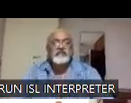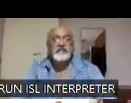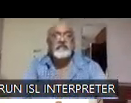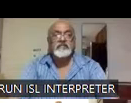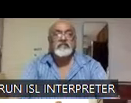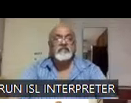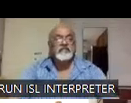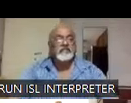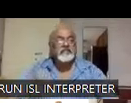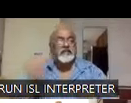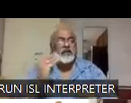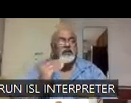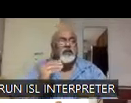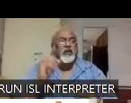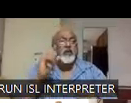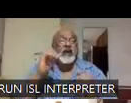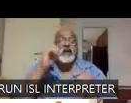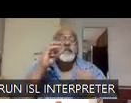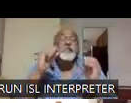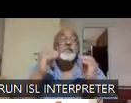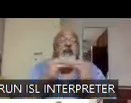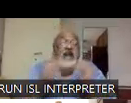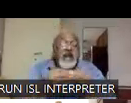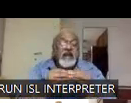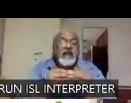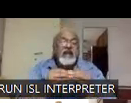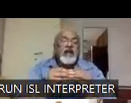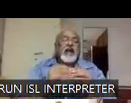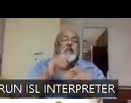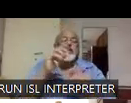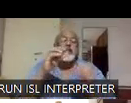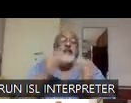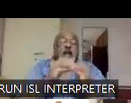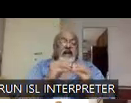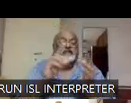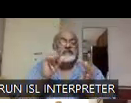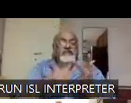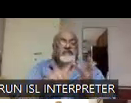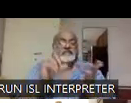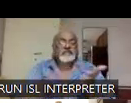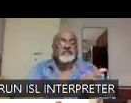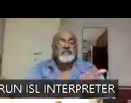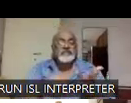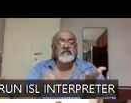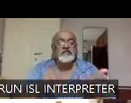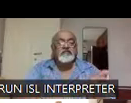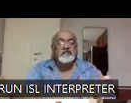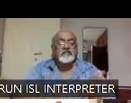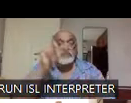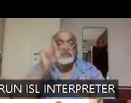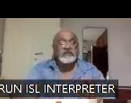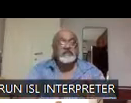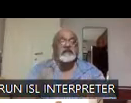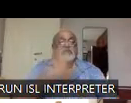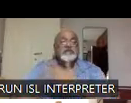people are experiencing disabilities. If you look at India, the last census, and let me talk about one